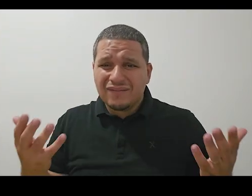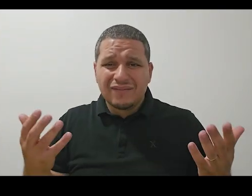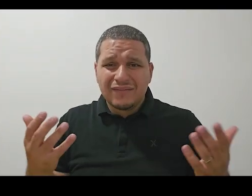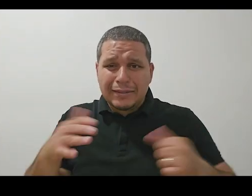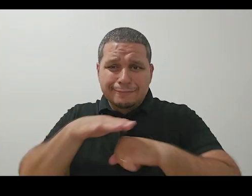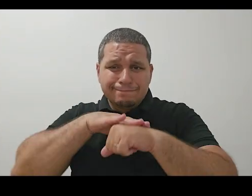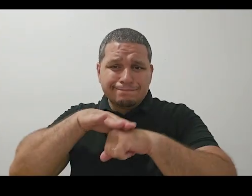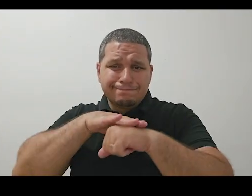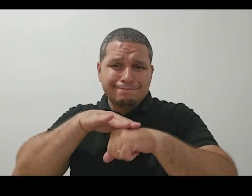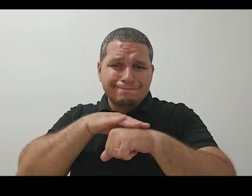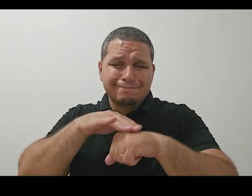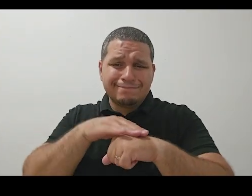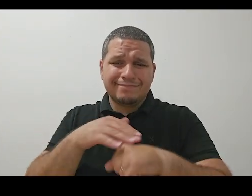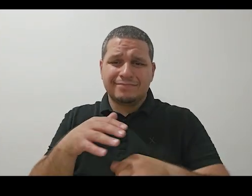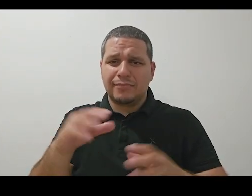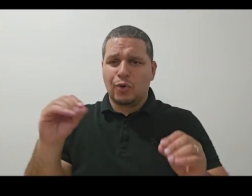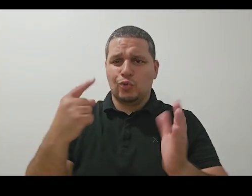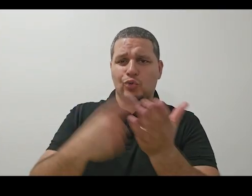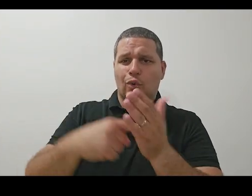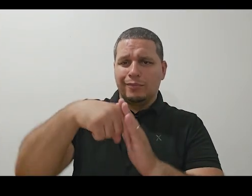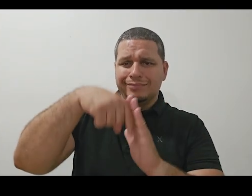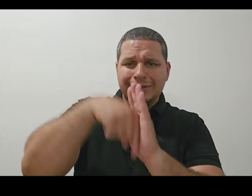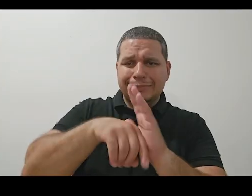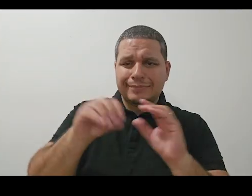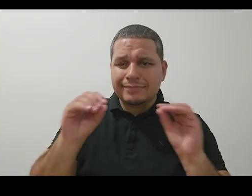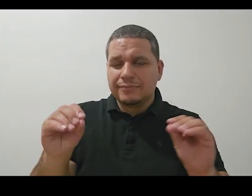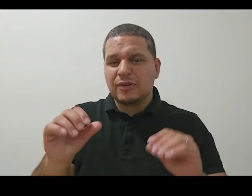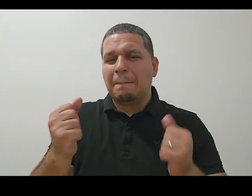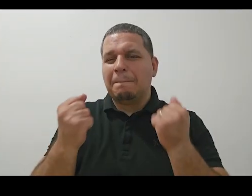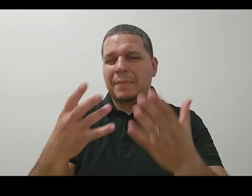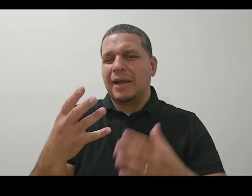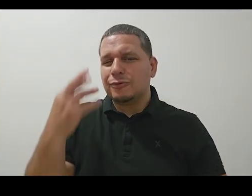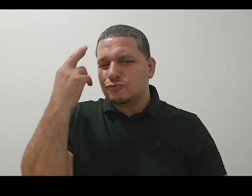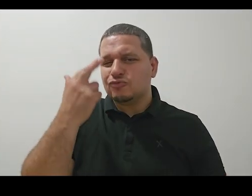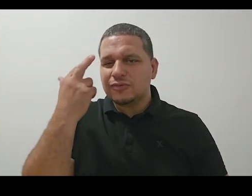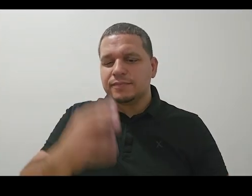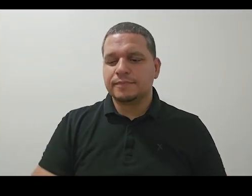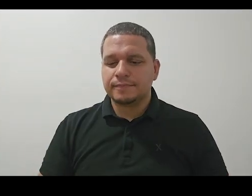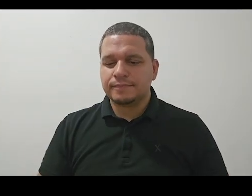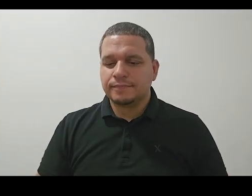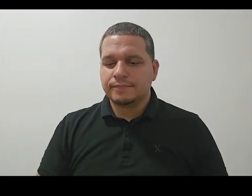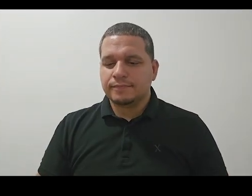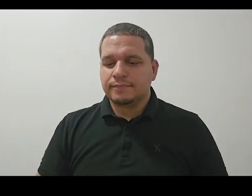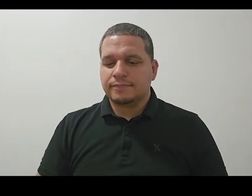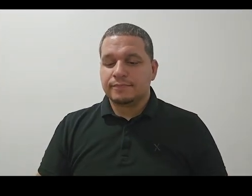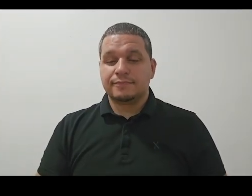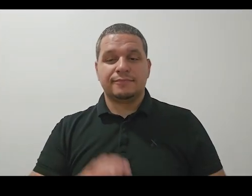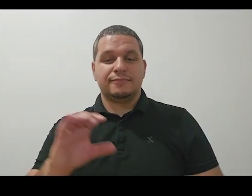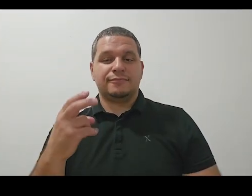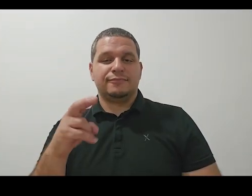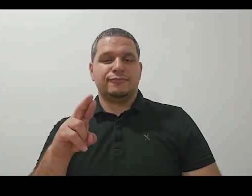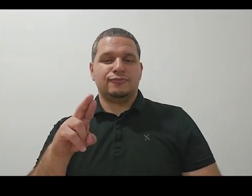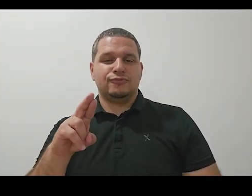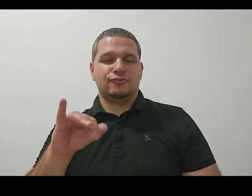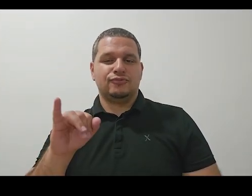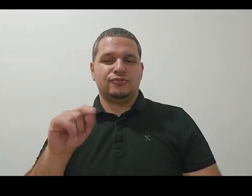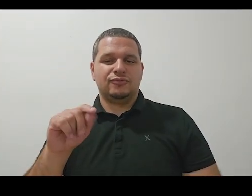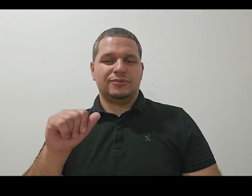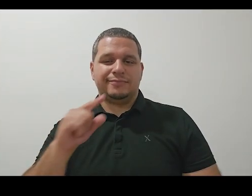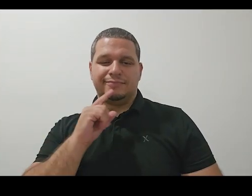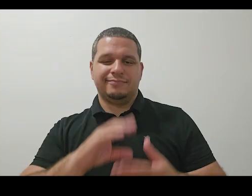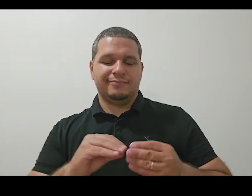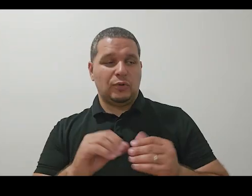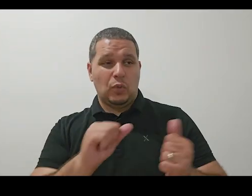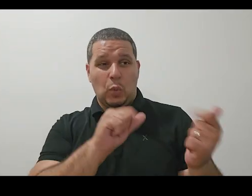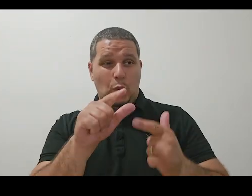assessment. So yeah, there are many factors. Dag, all of this stuff resonates with me. So it's like when you think about like the